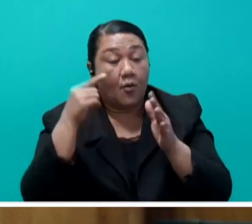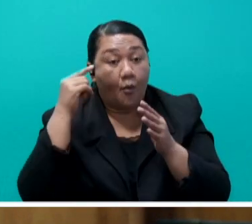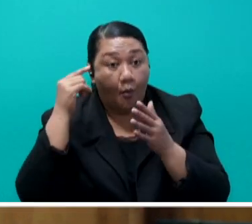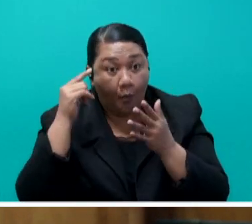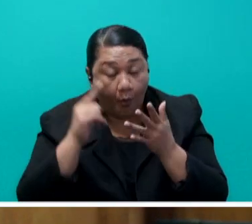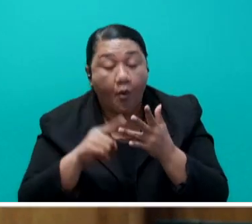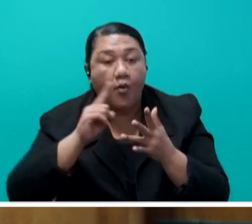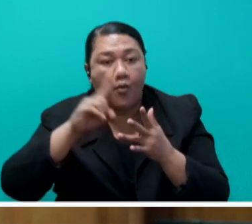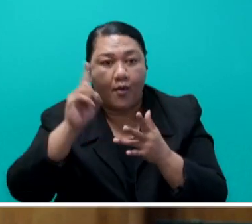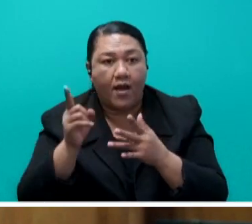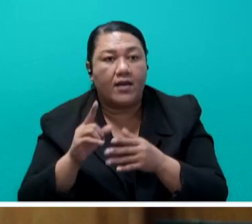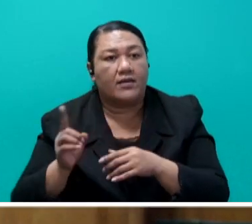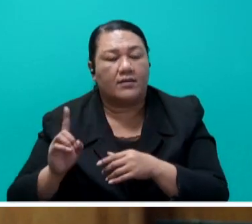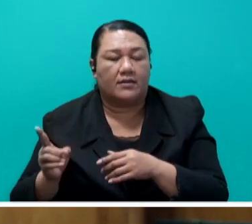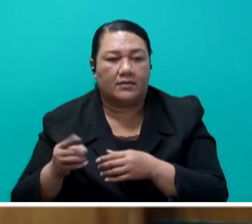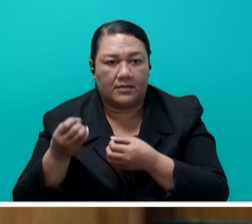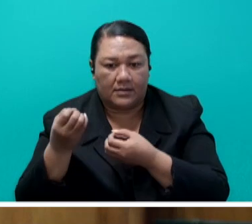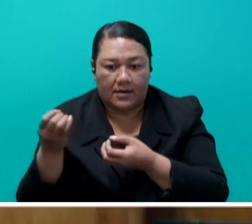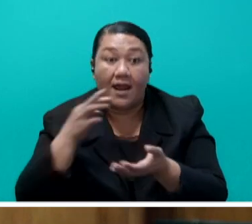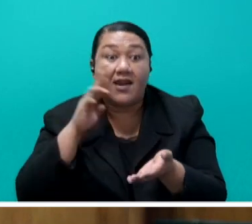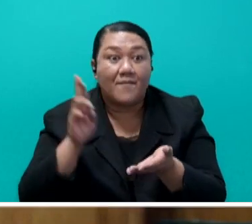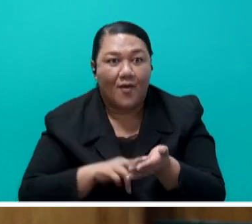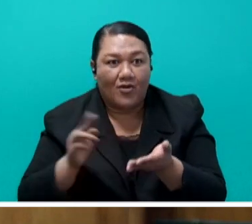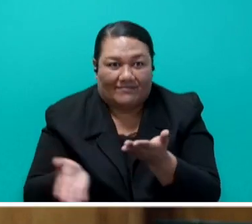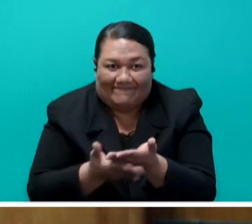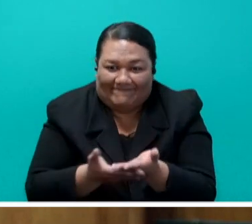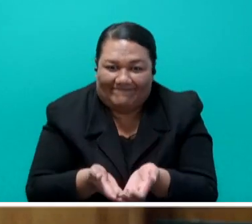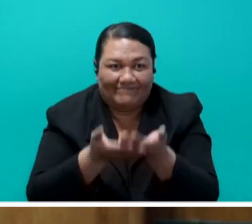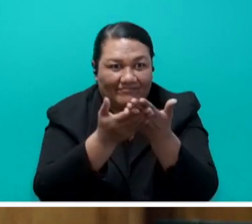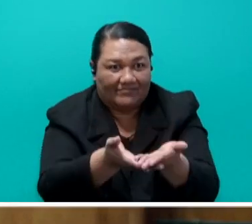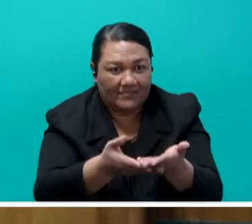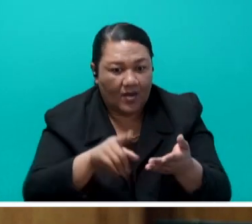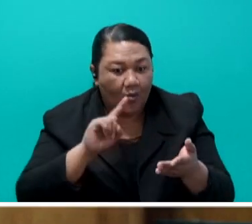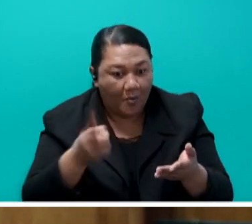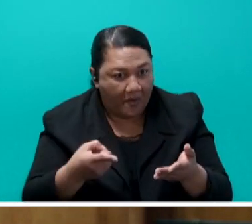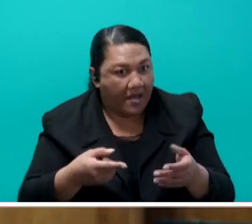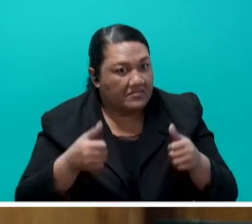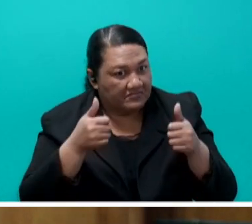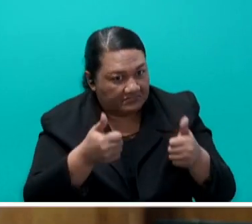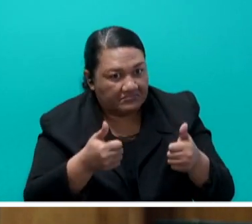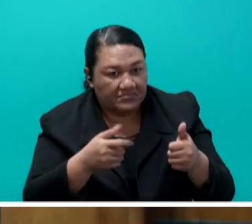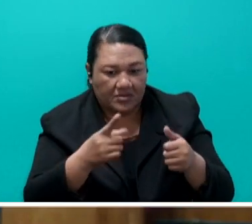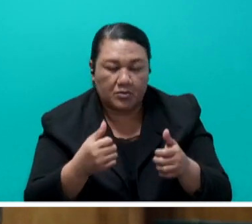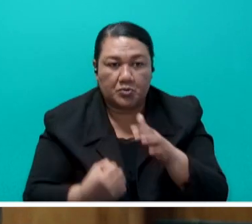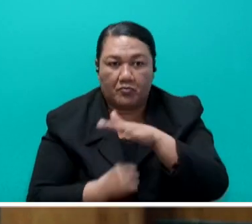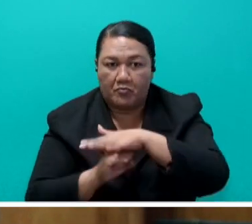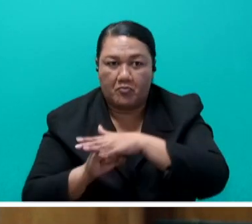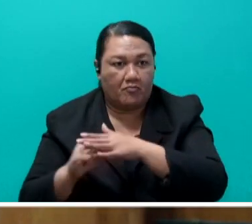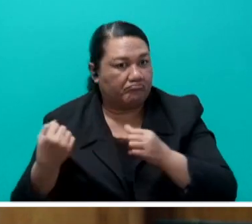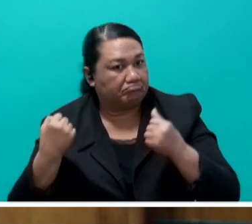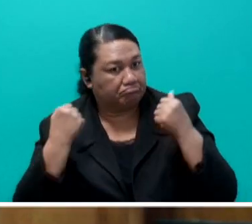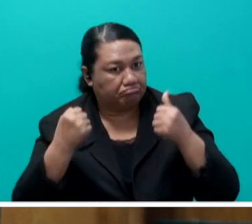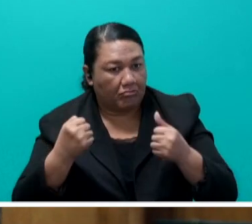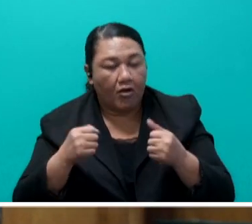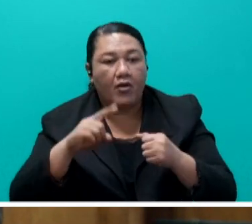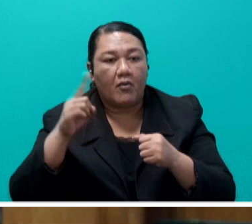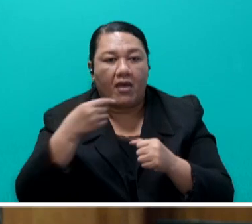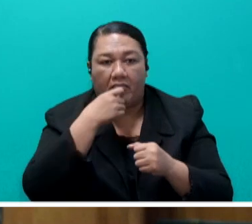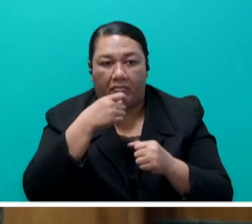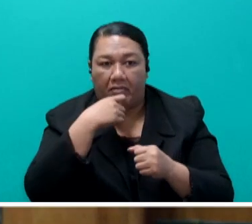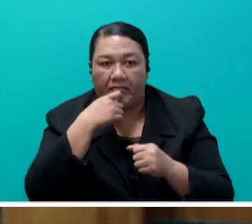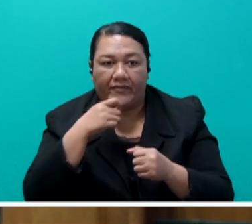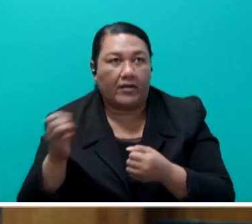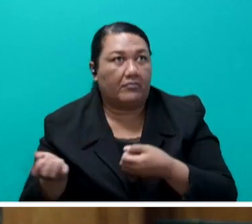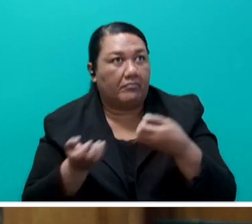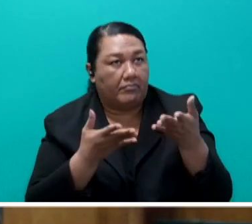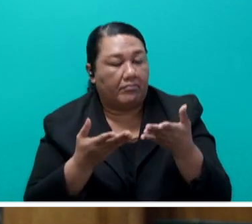in producing the comprehensive report that served as a cornerstone of our trade policy review in Geneva. I would